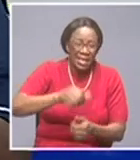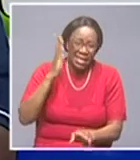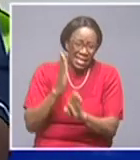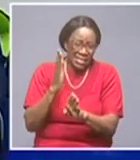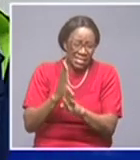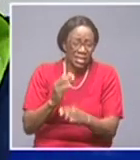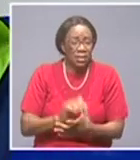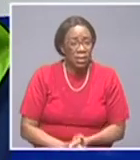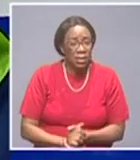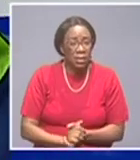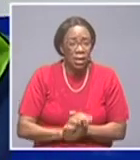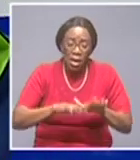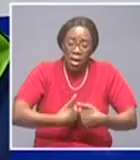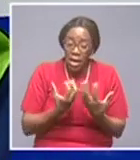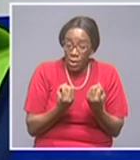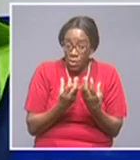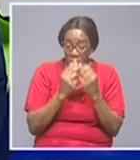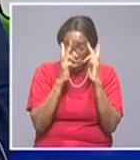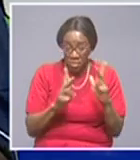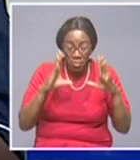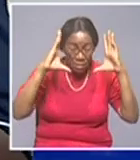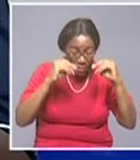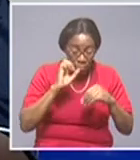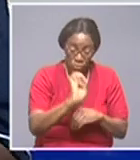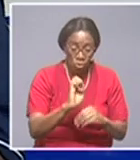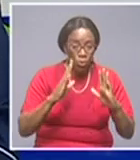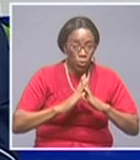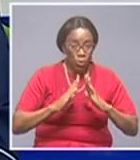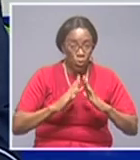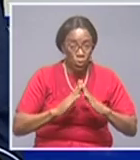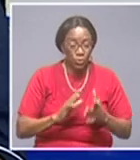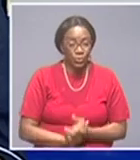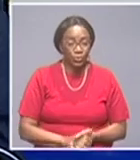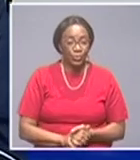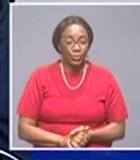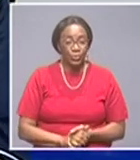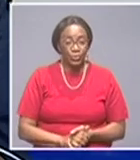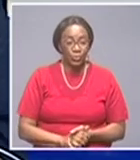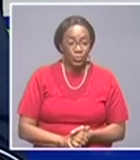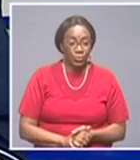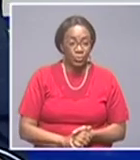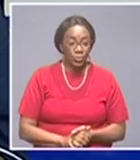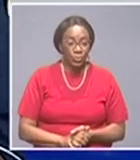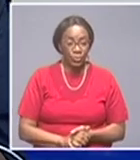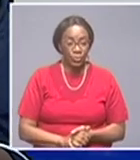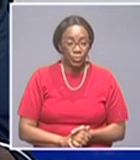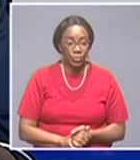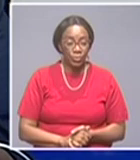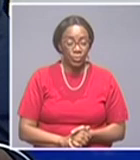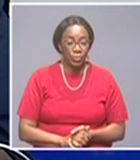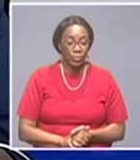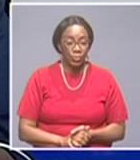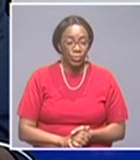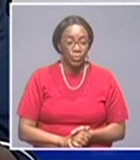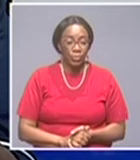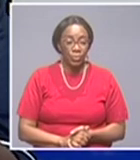today, tomorrow, the other day, that snapshot will be different because some people were in, some people were out. So what we are